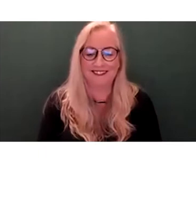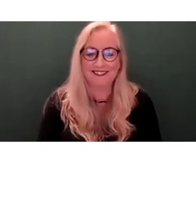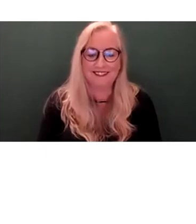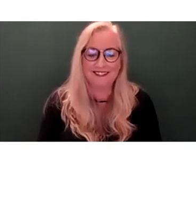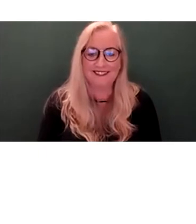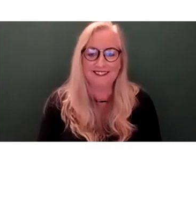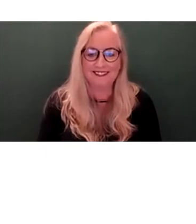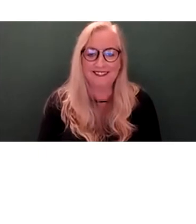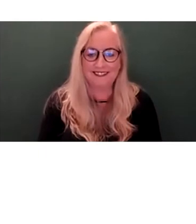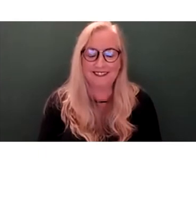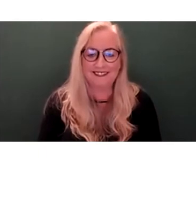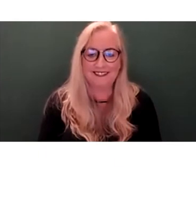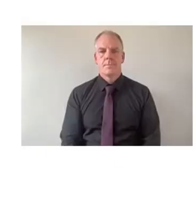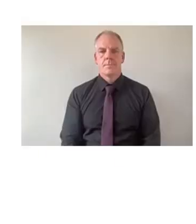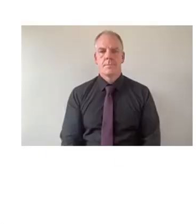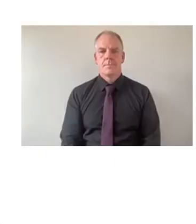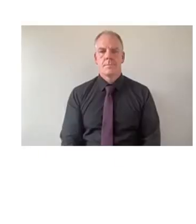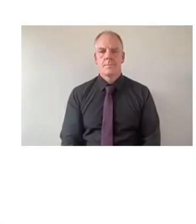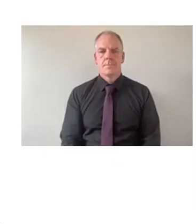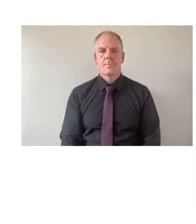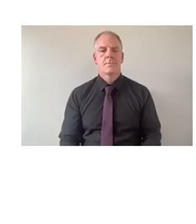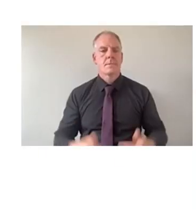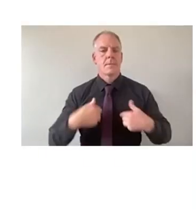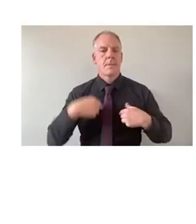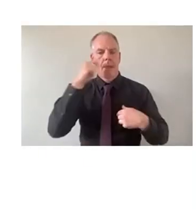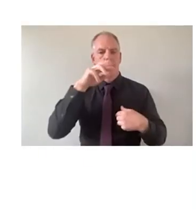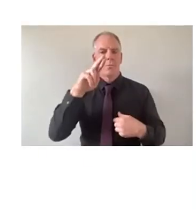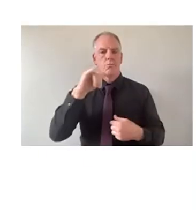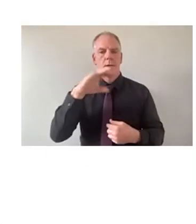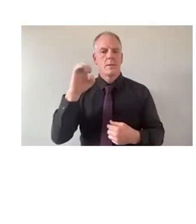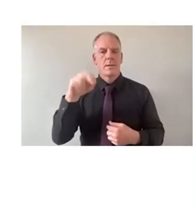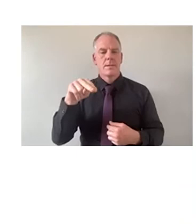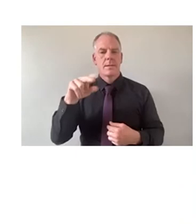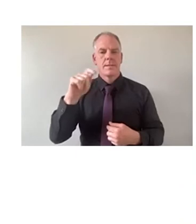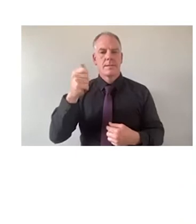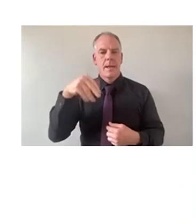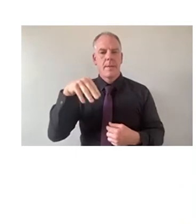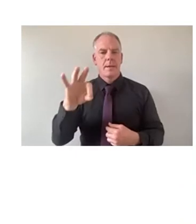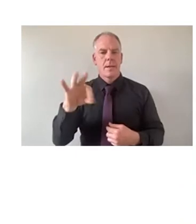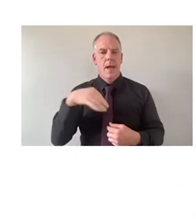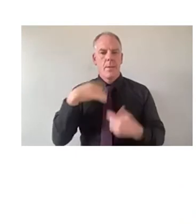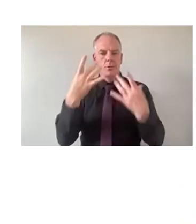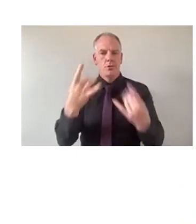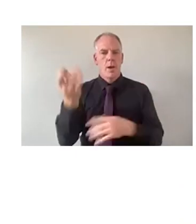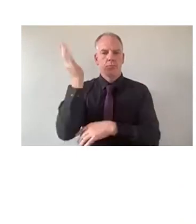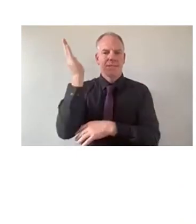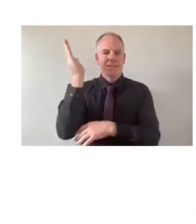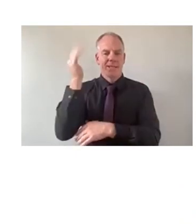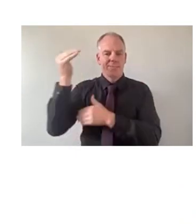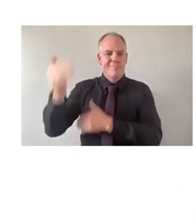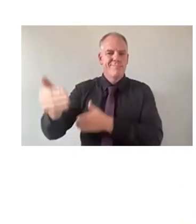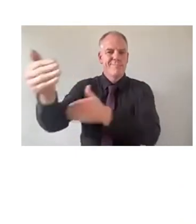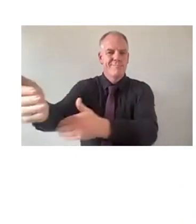My name is Rosalind Tamming, and I'm the Head of Policy Research and Public Affairs in the NDA. I'm going to chair the presentation